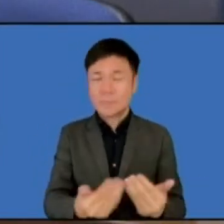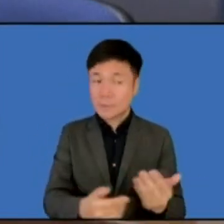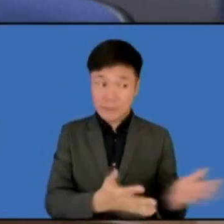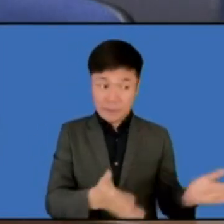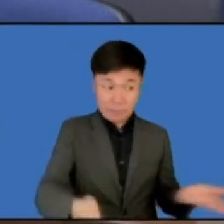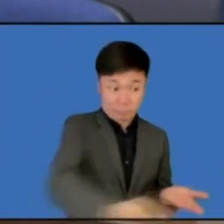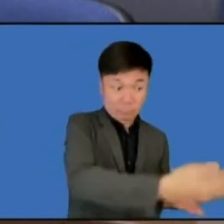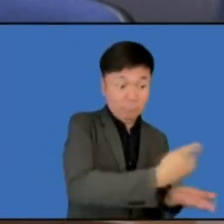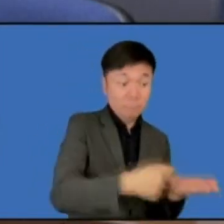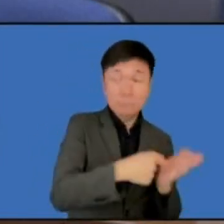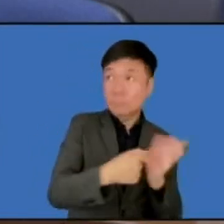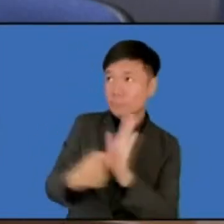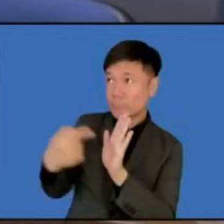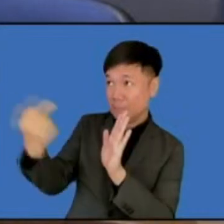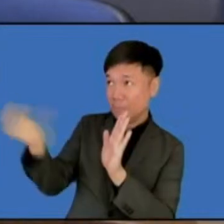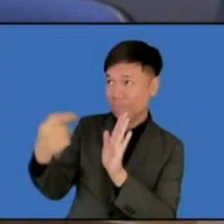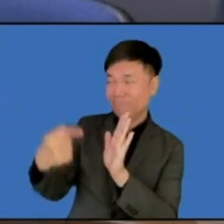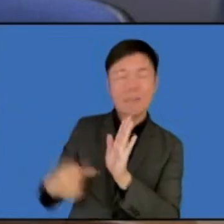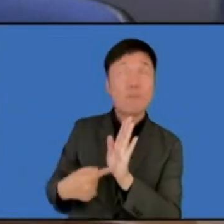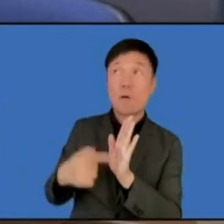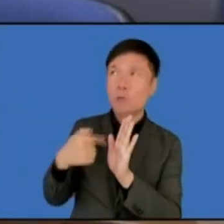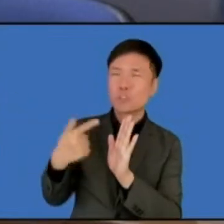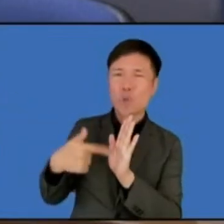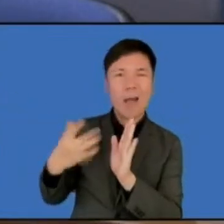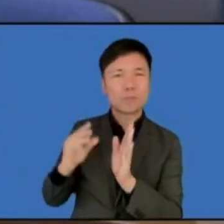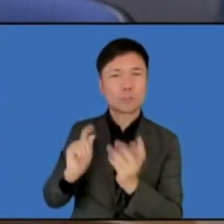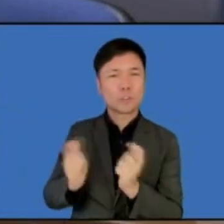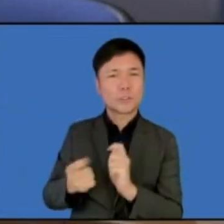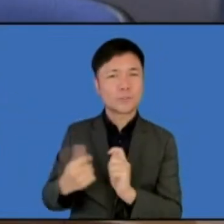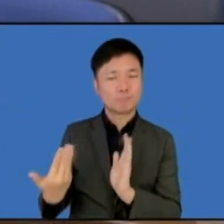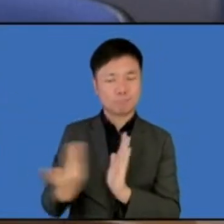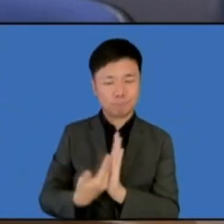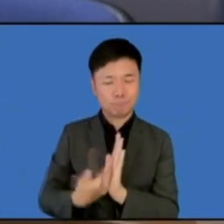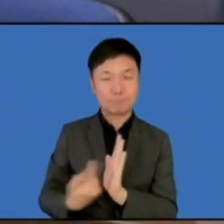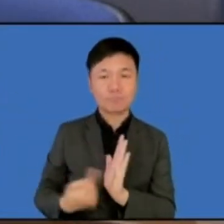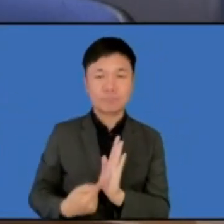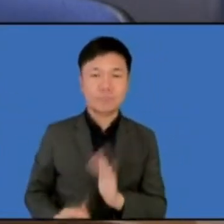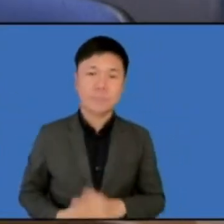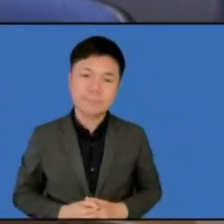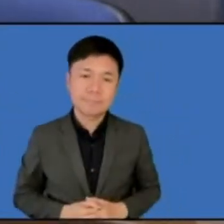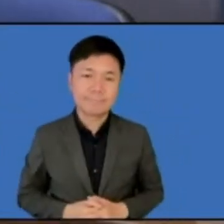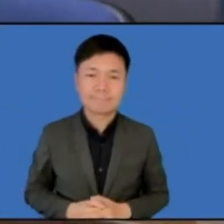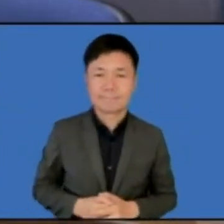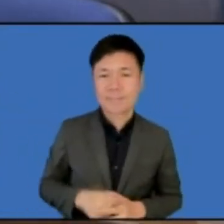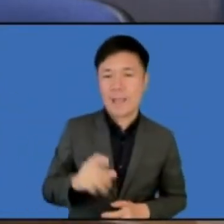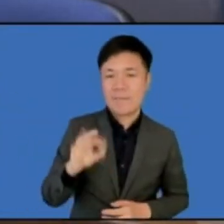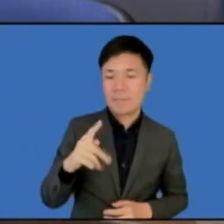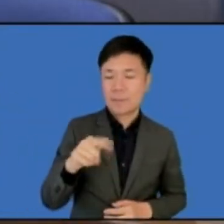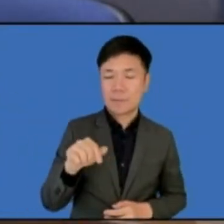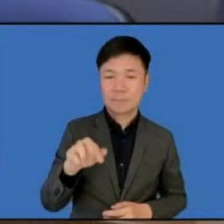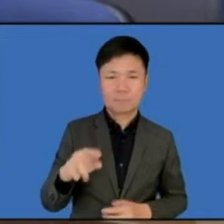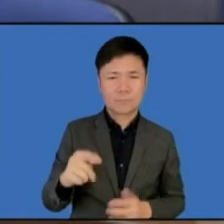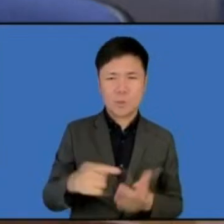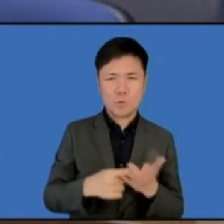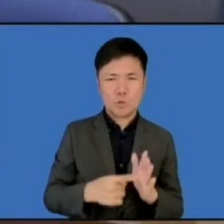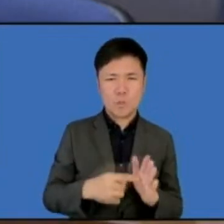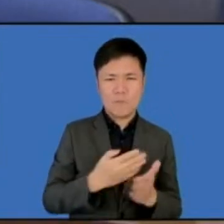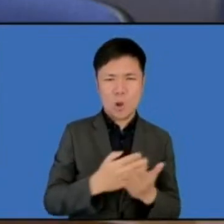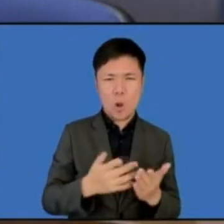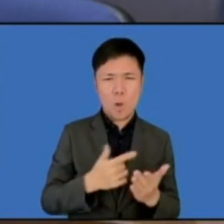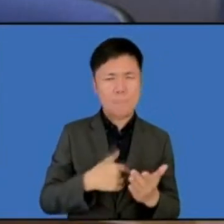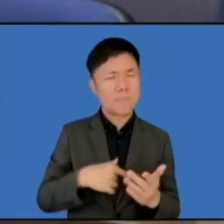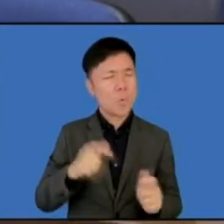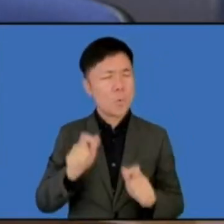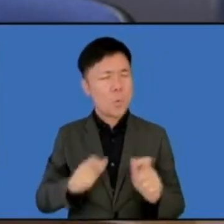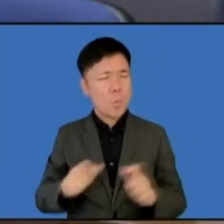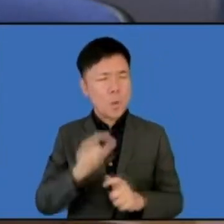policy changes. Over several years, our FPAR, led by grassroots women's rights communities and organizations, has